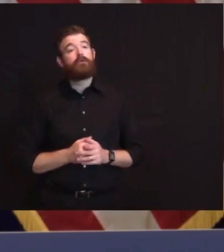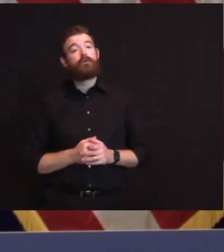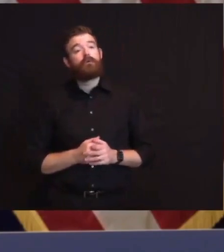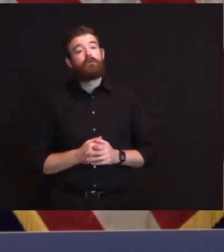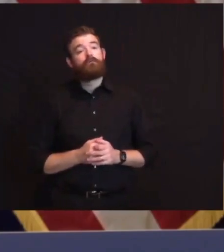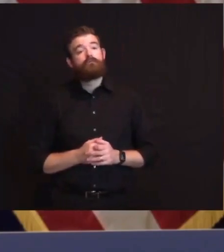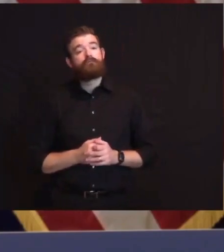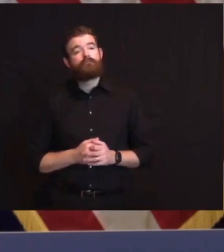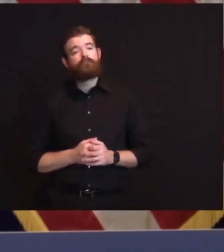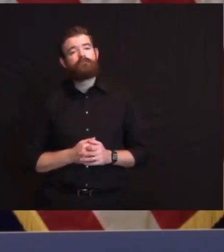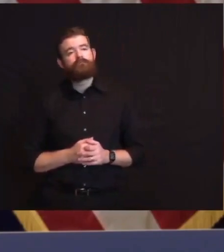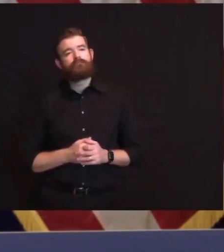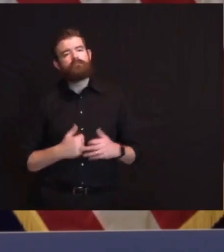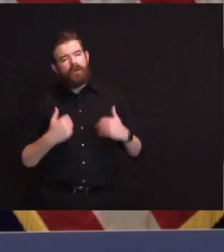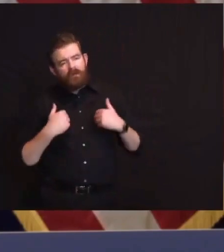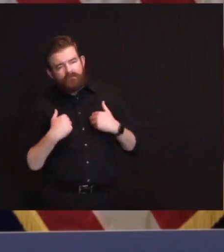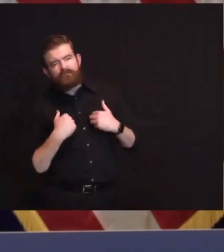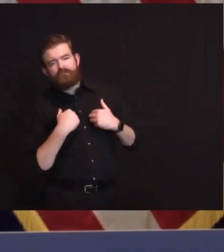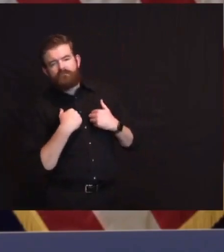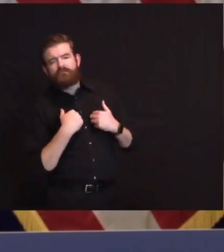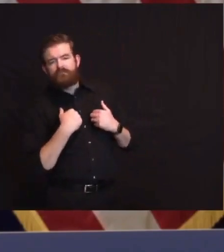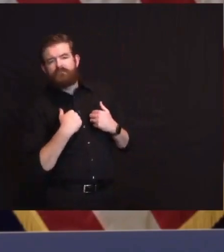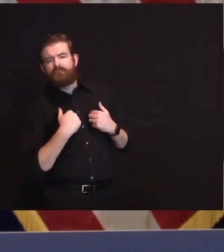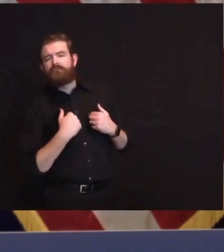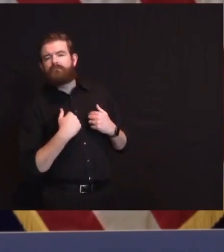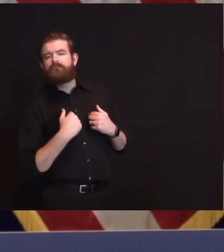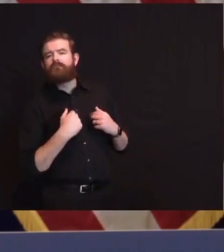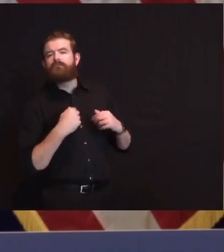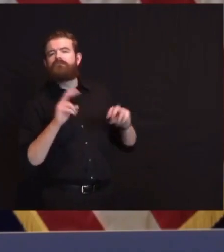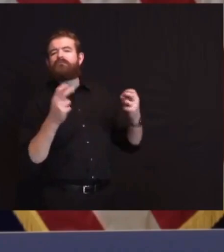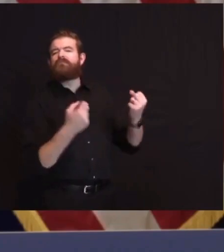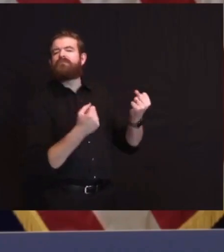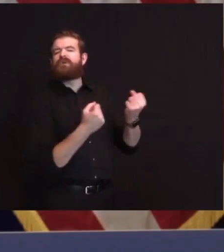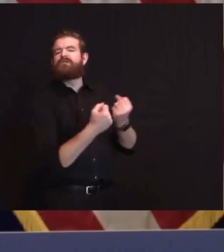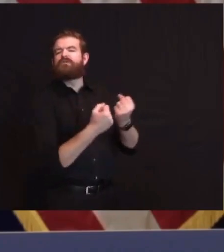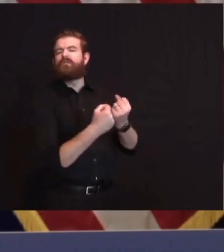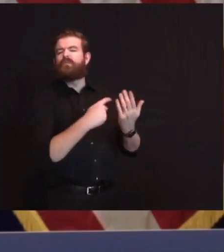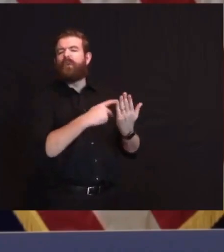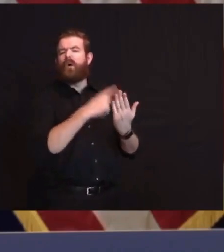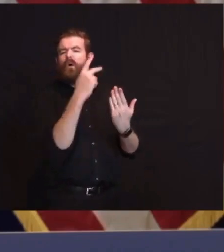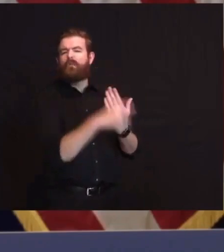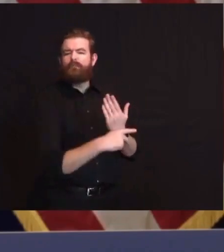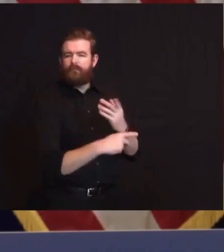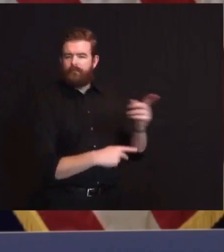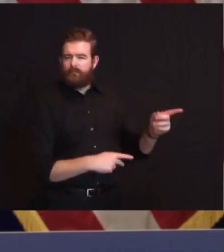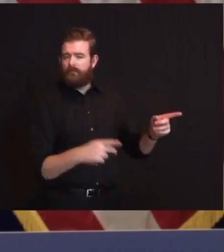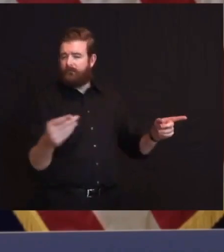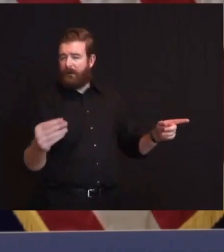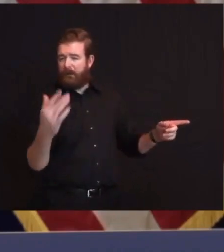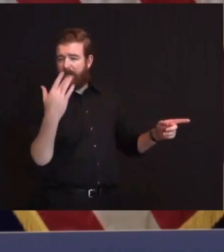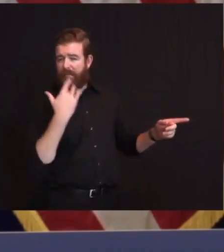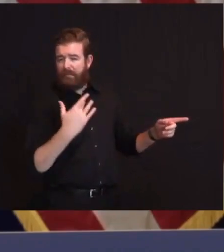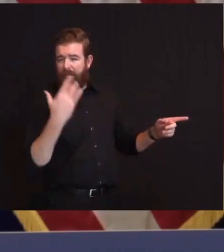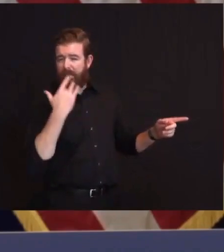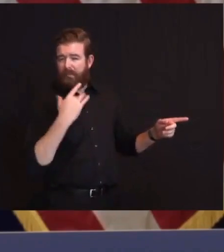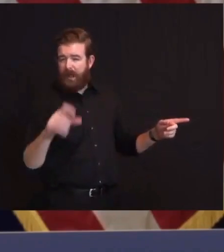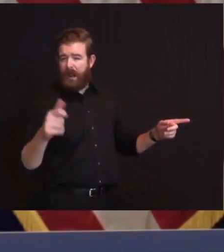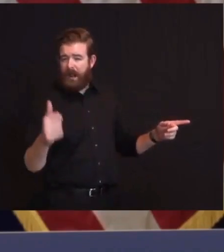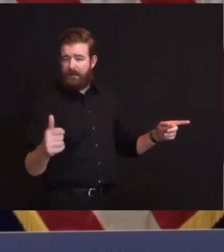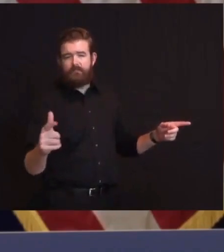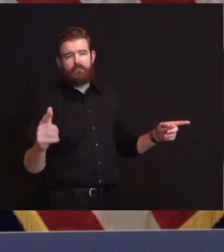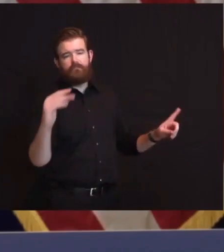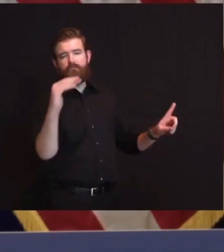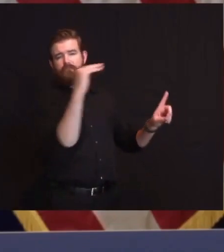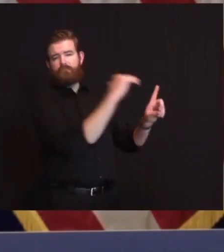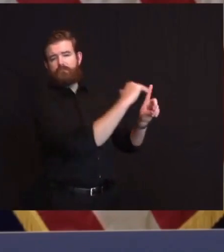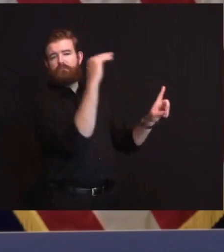are available to you if your finances dictate that you need that help. And I know there are many, many